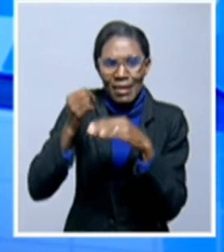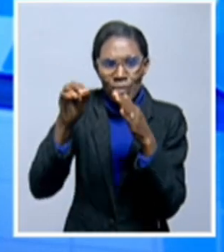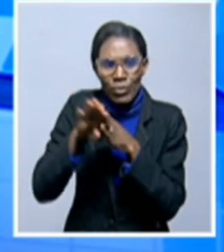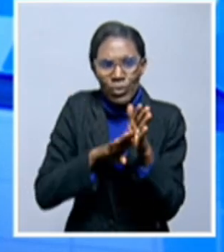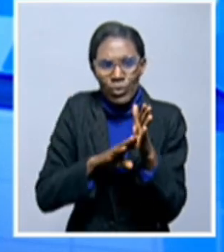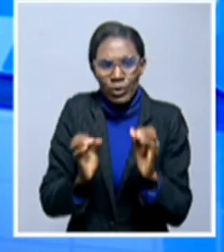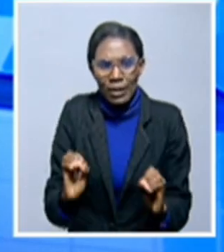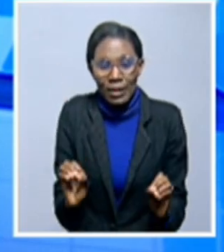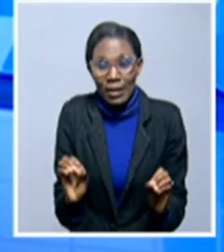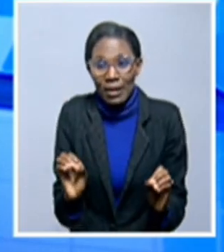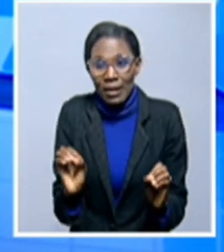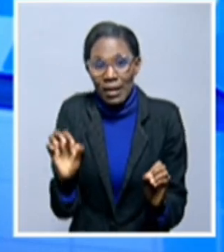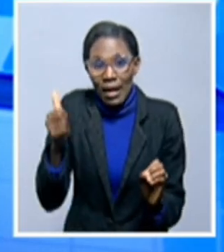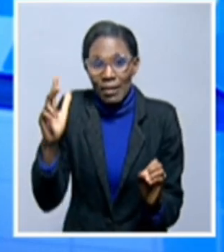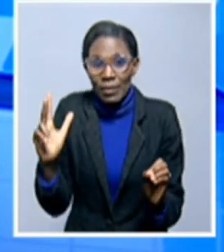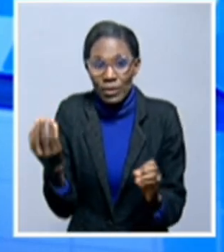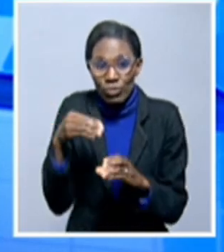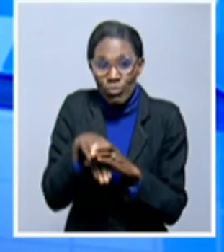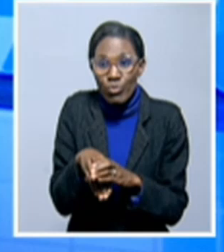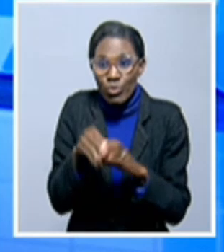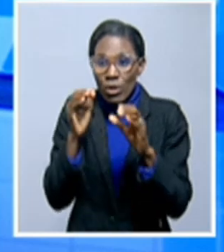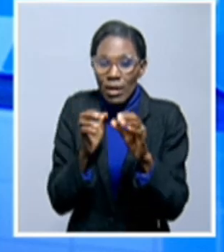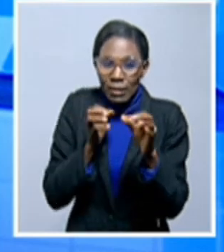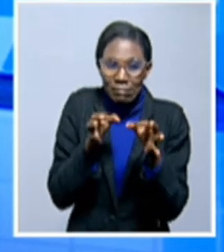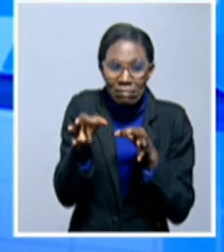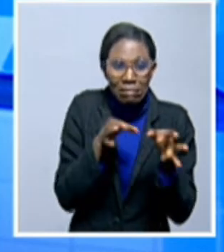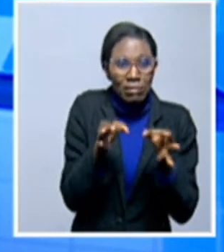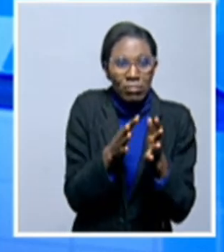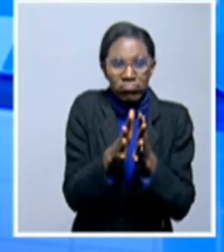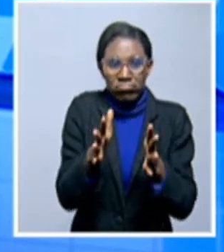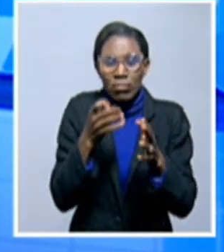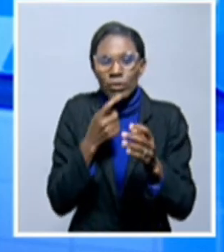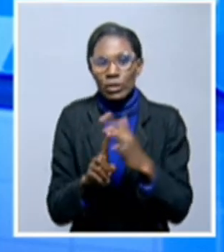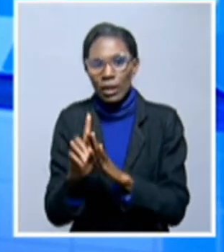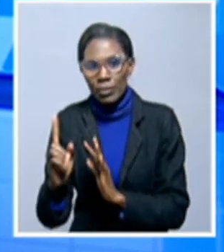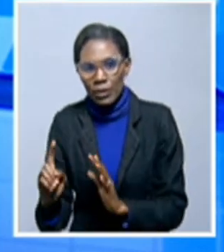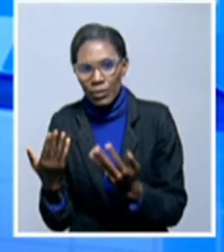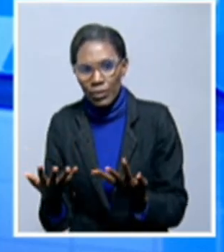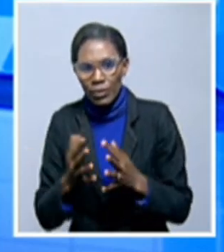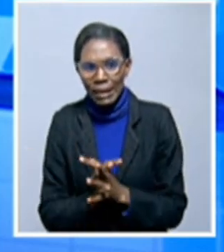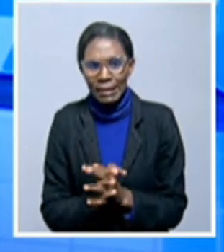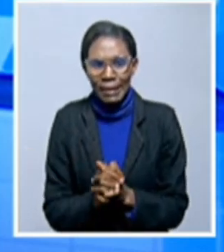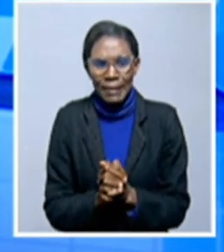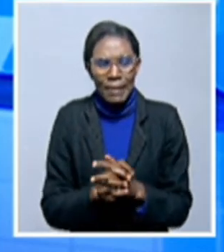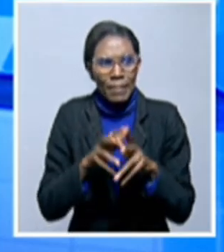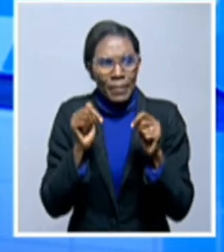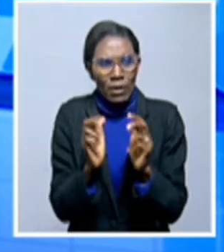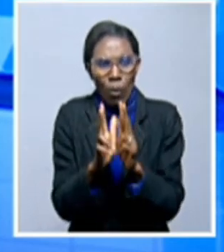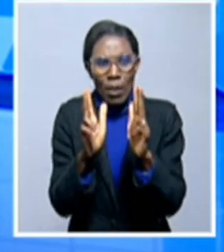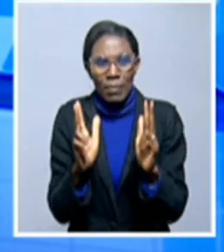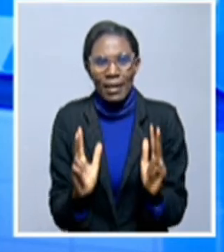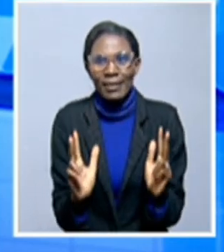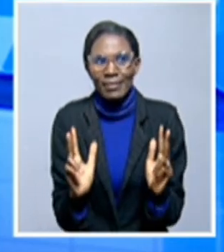expiration and what is on the order paper is Mr. Saki Kadikwa, Public Relations Officer at